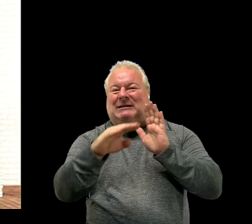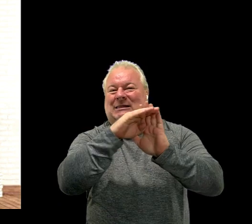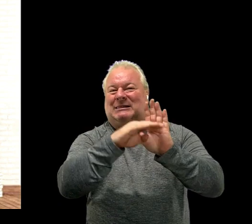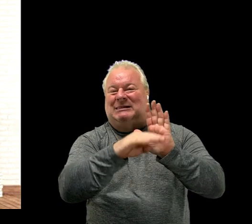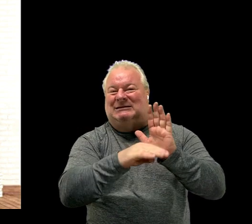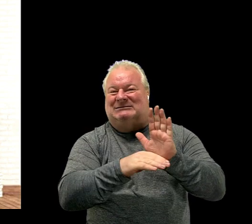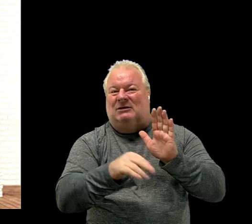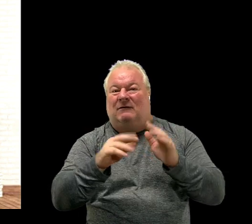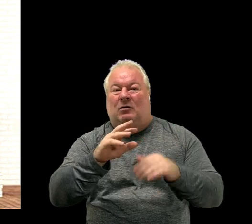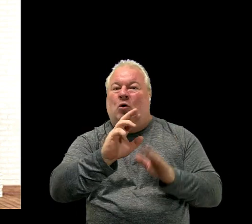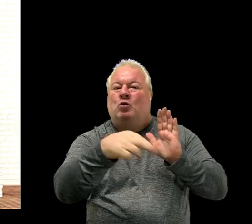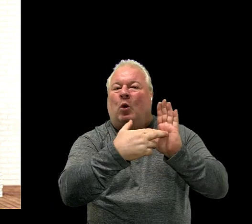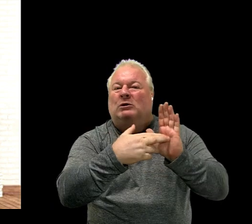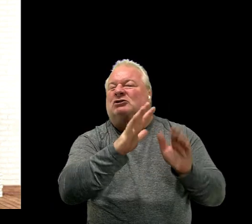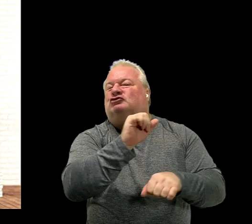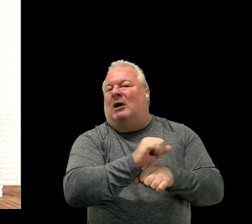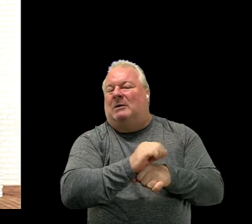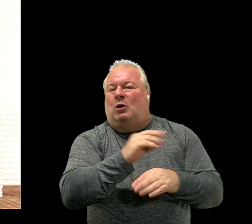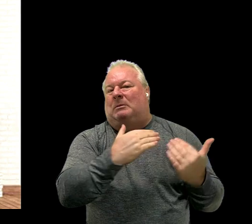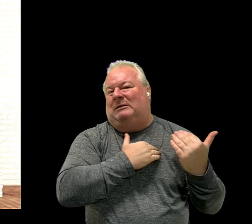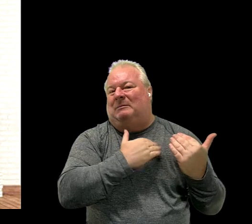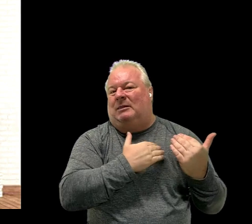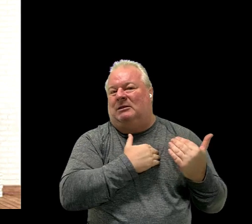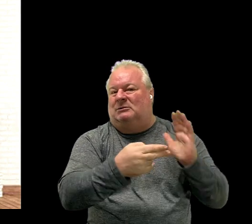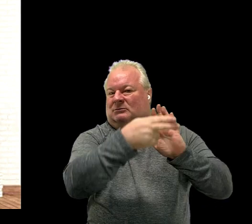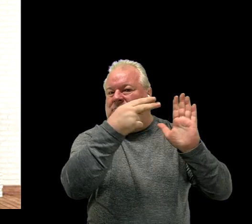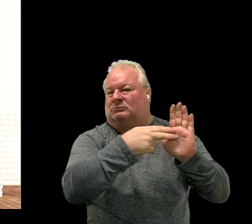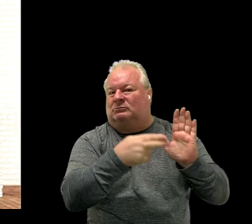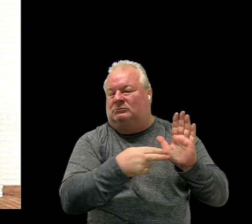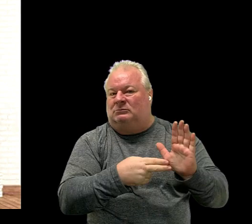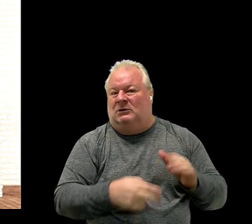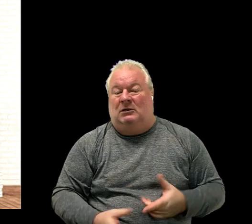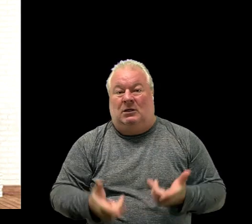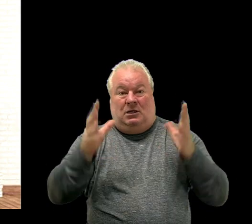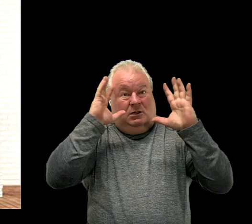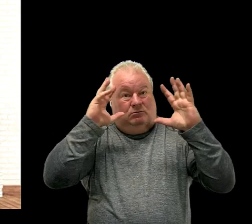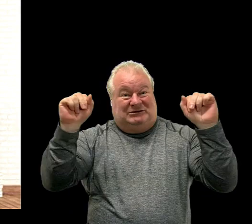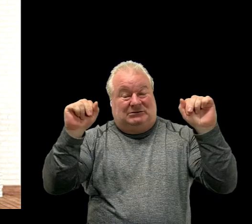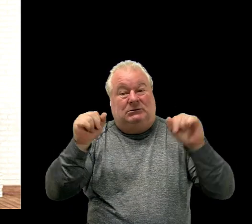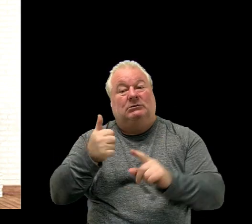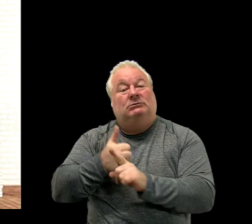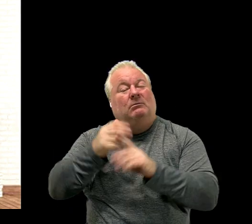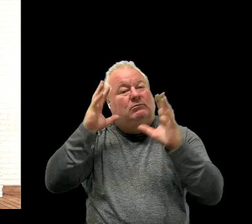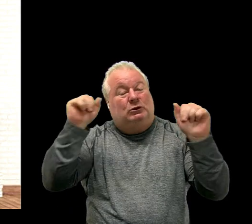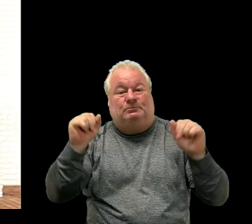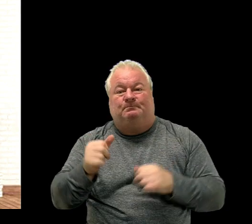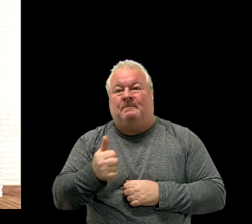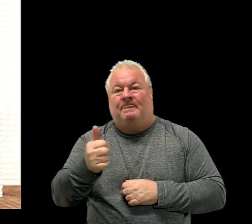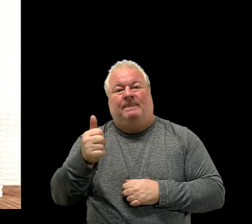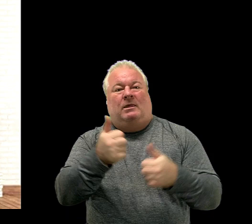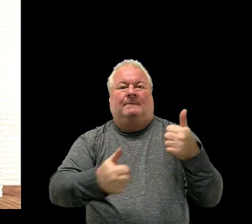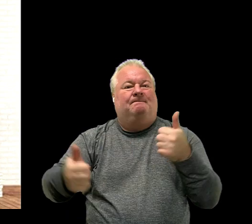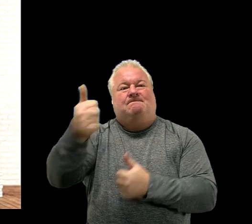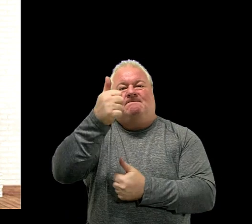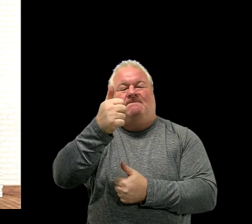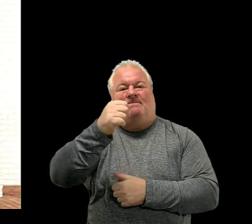the roles and responsibilities. For president, the president presides over